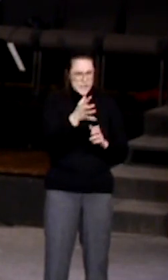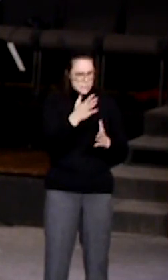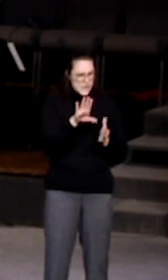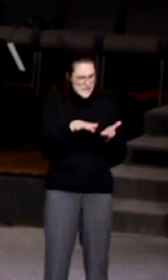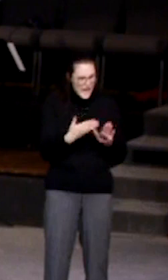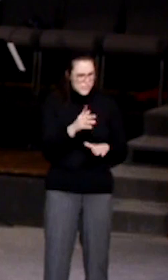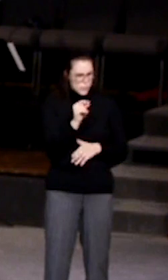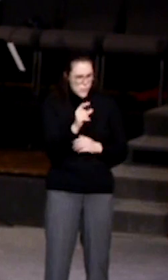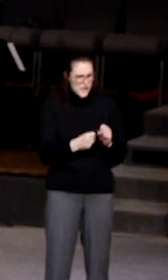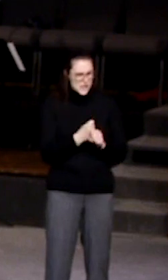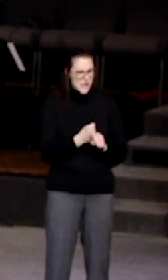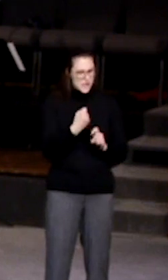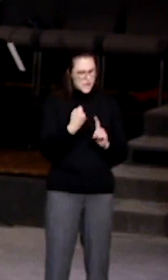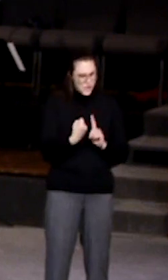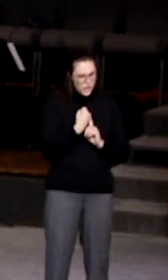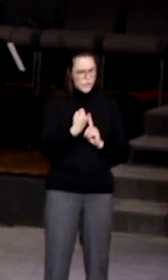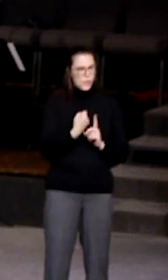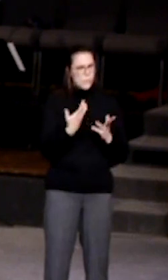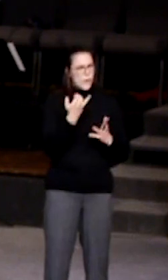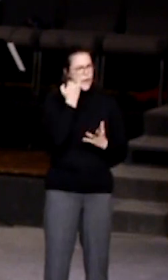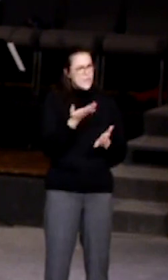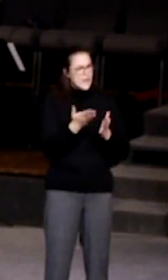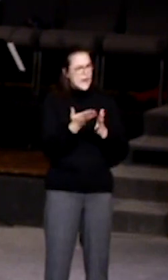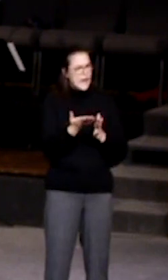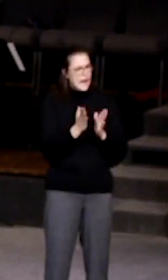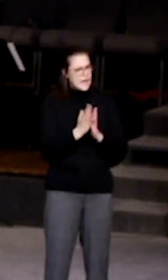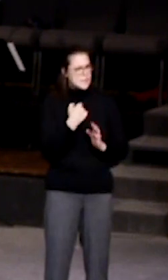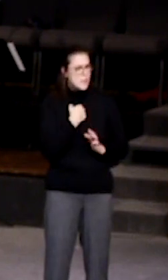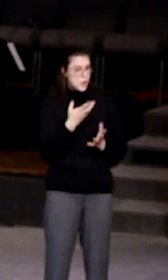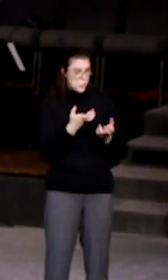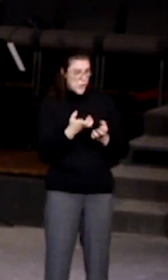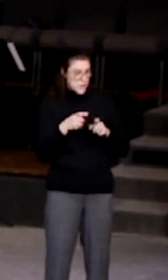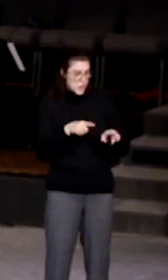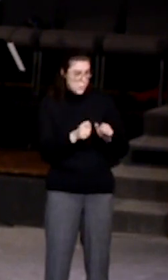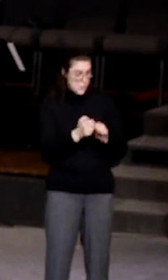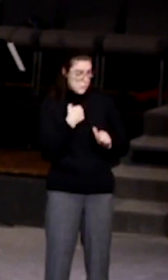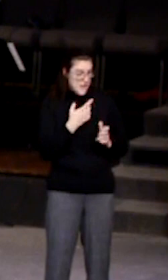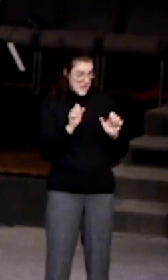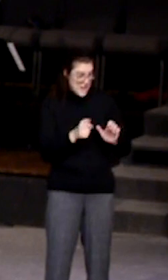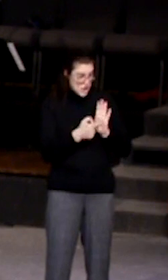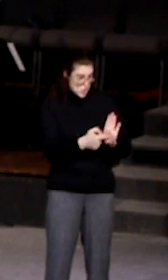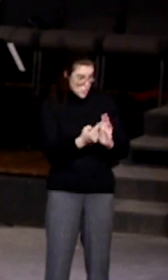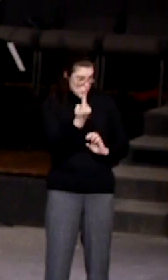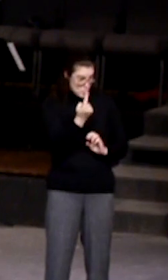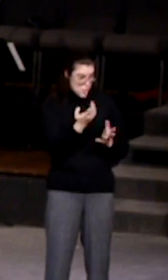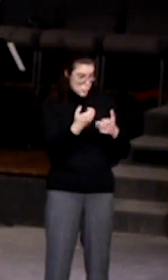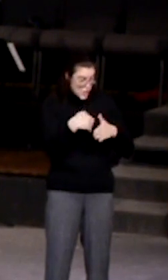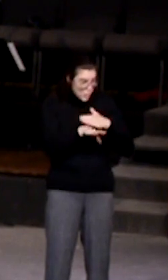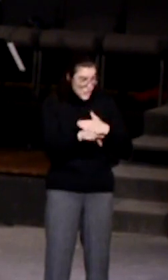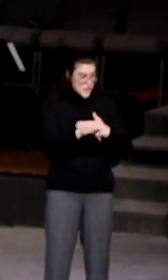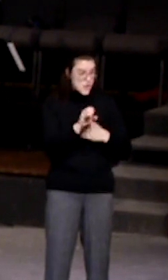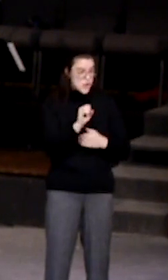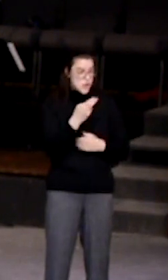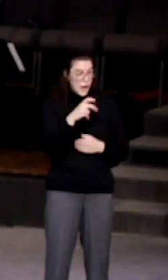me, what if he'd asked me, you want to come with me? Can I show you something? You want to come into the shop just for a